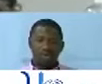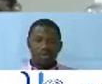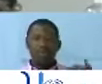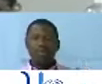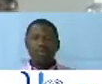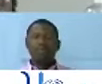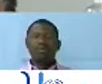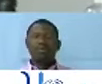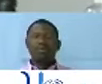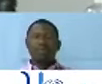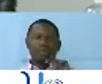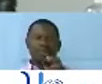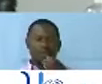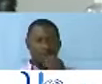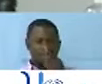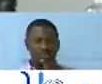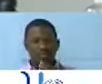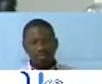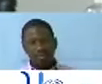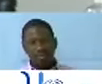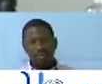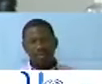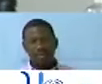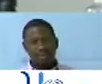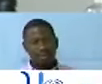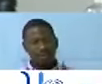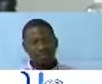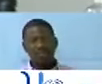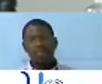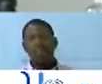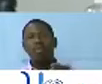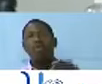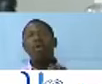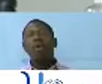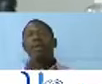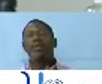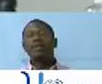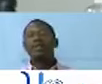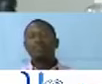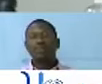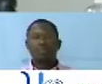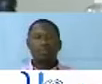can you please give us more examples?